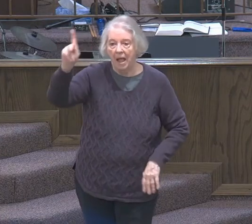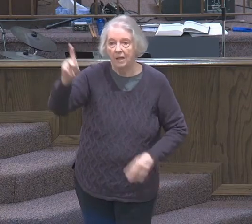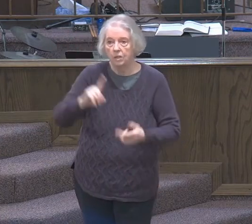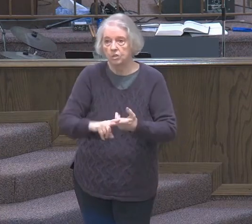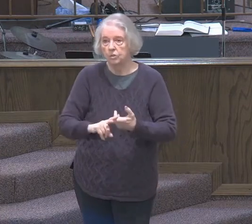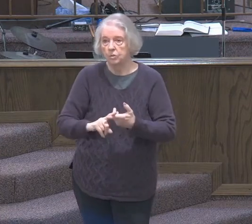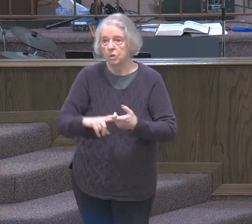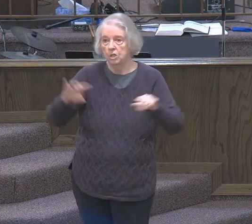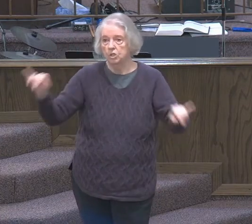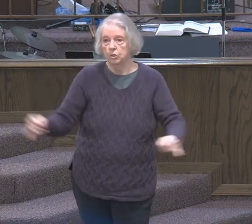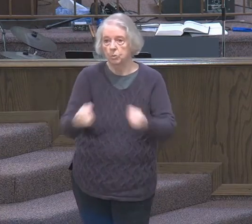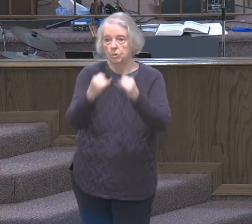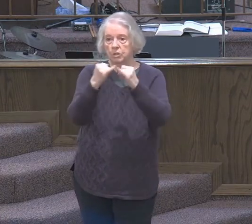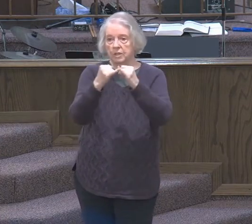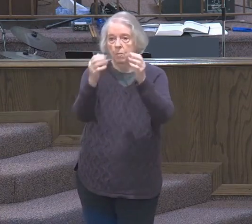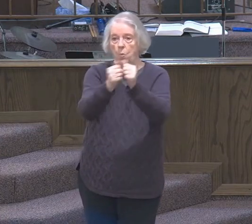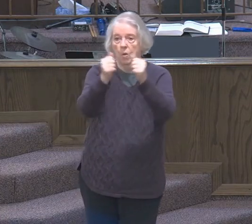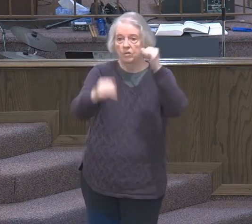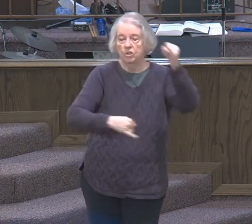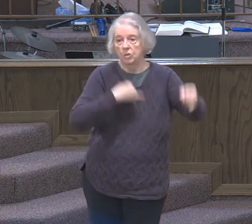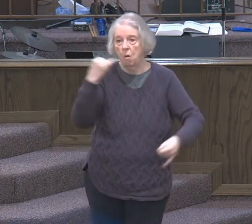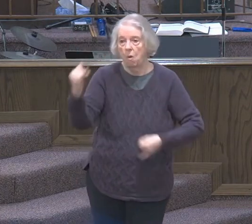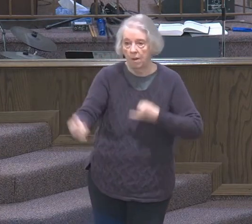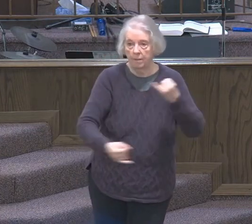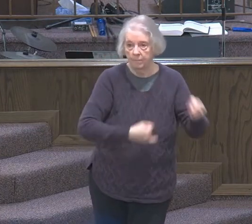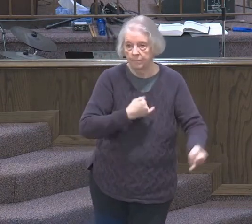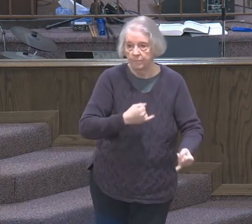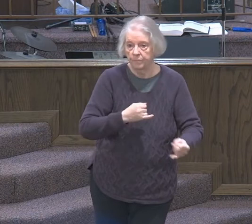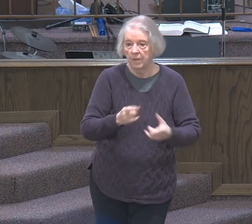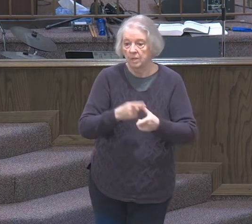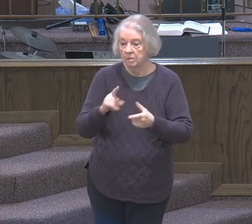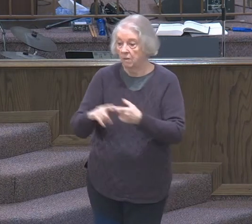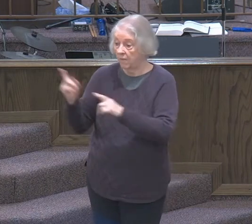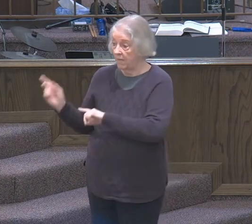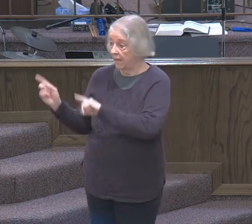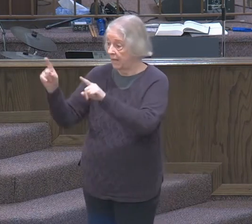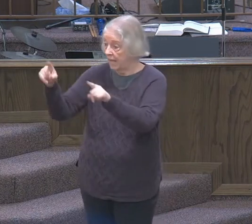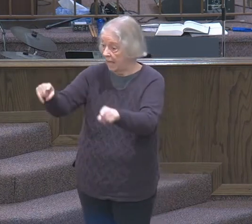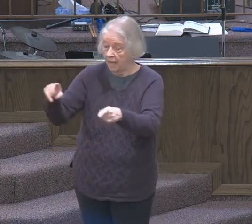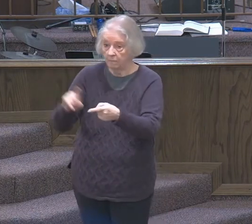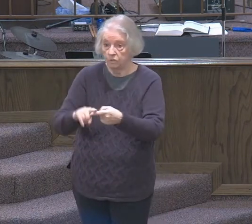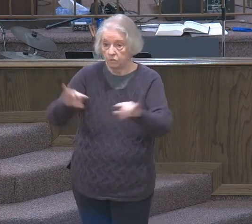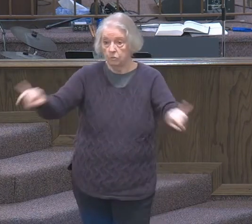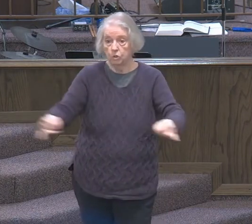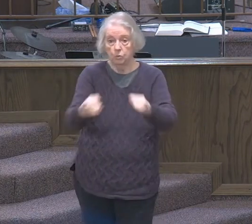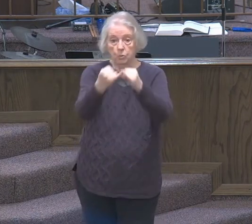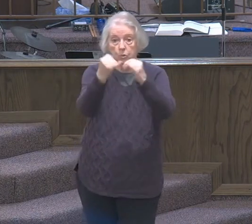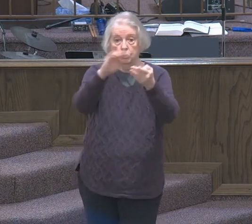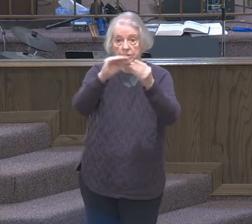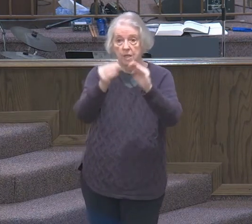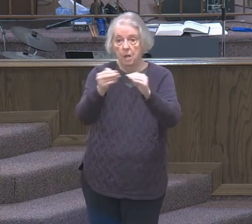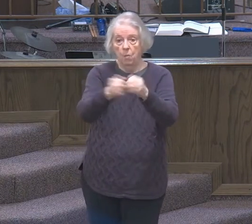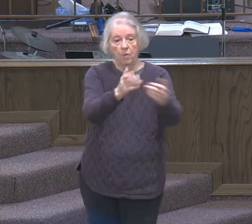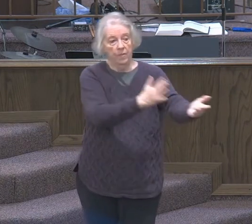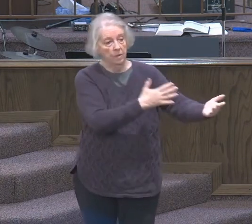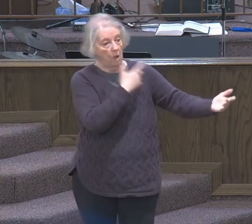rejoice over their enemies. So they came to Jerusalem with stringed instruments and harps and trumpets to the house of